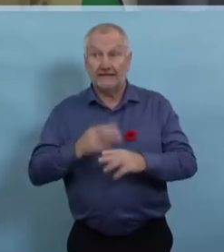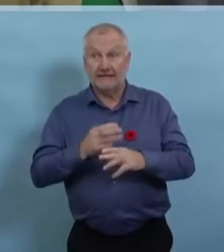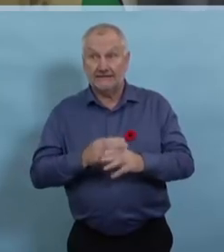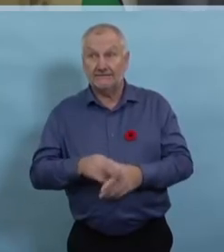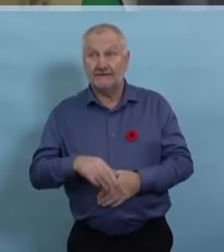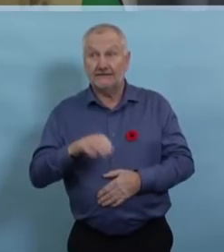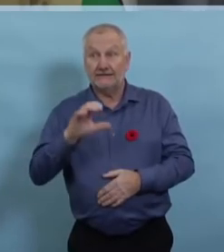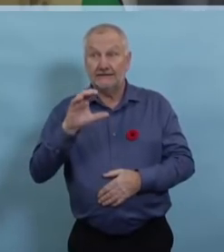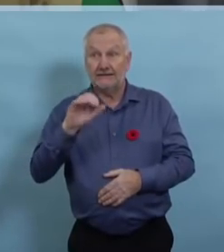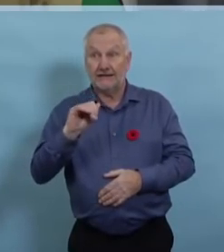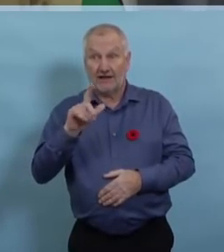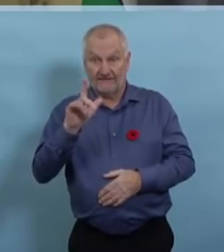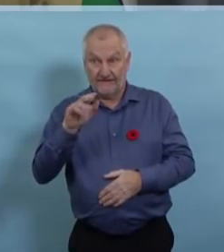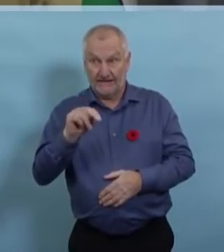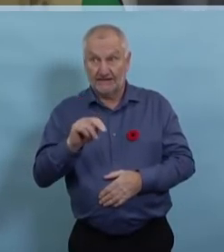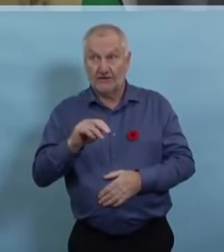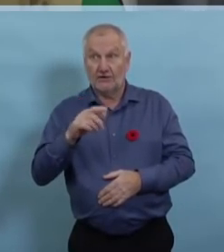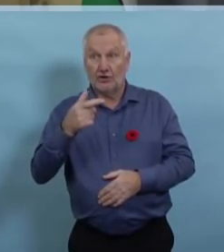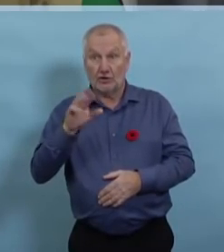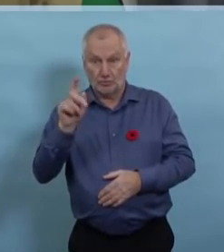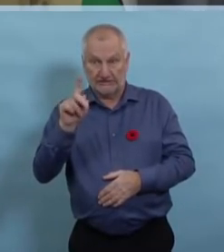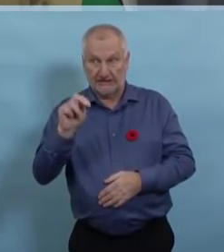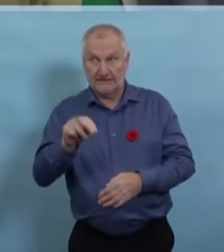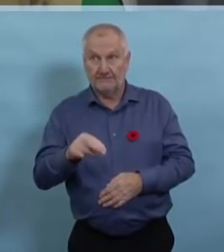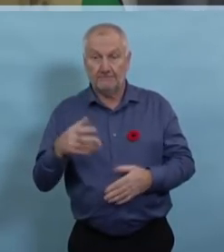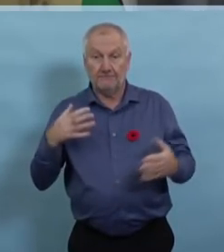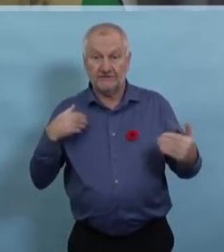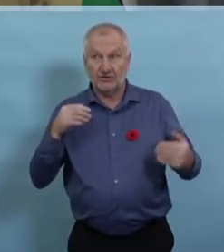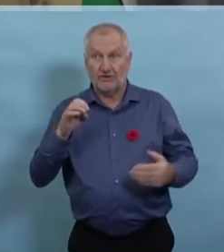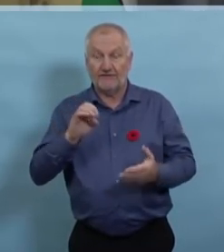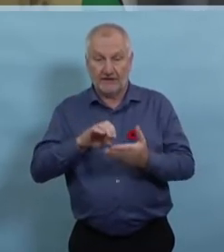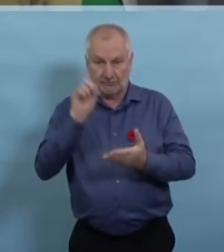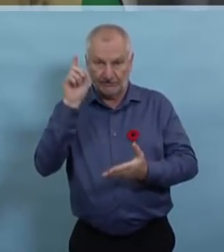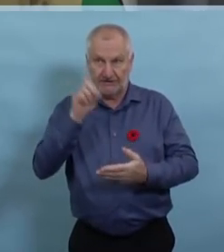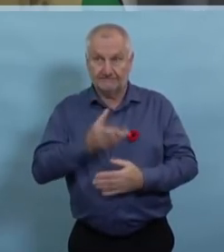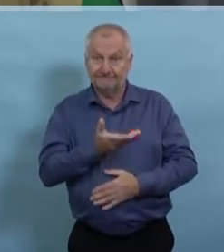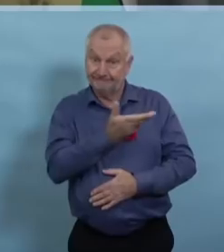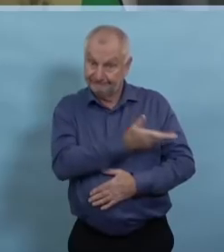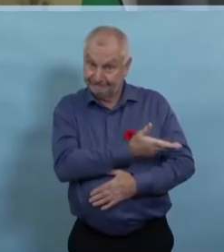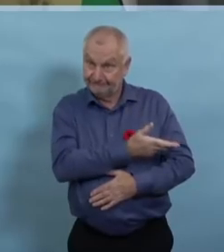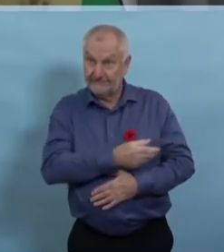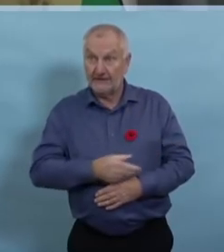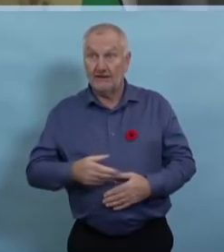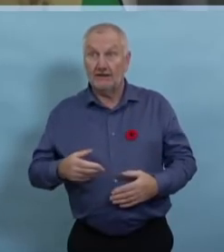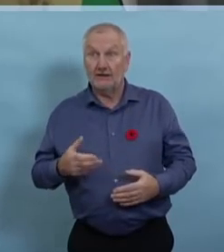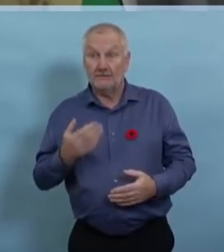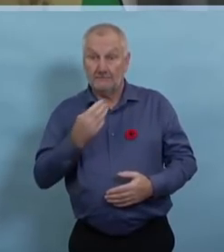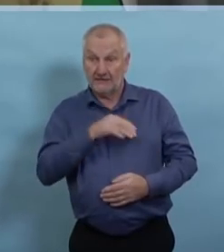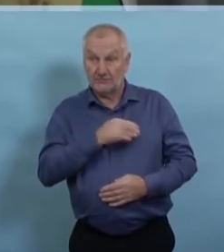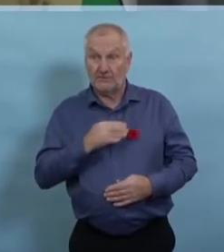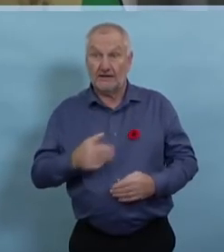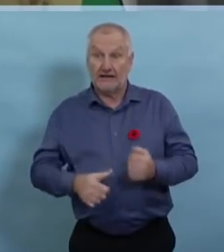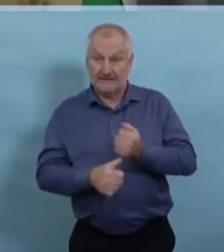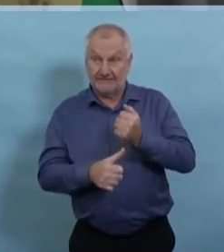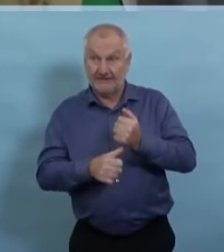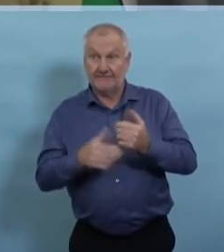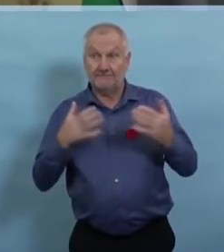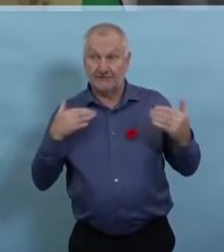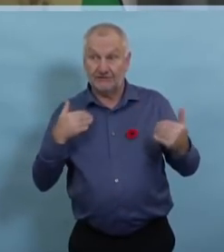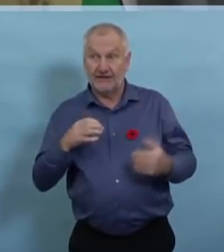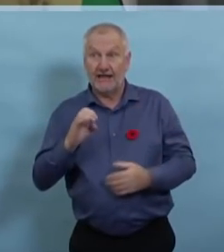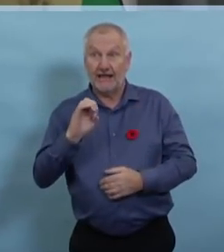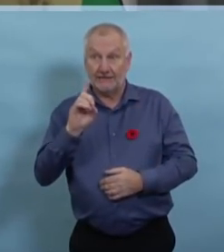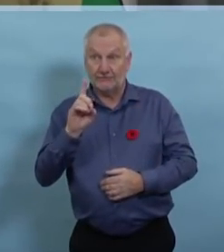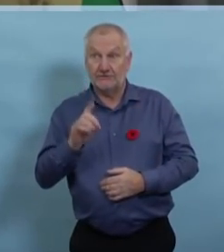Minister of Education, joined here this morning by Manitoba's Deputy Minister of Education, Dana